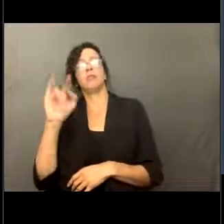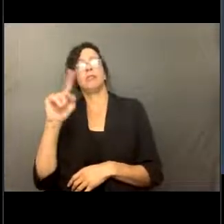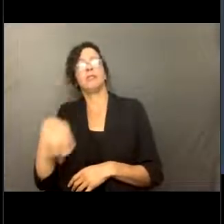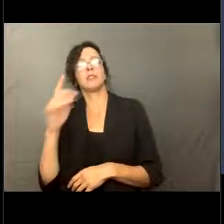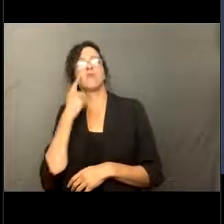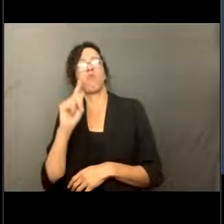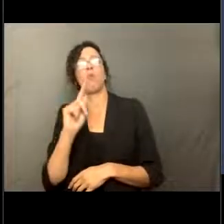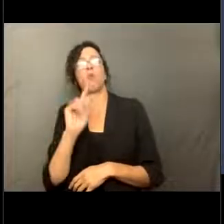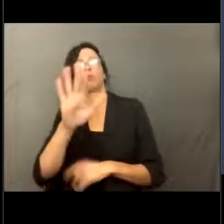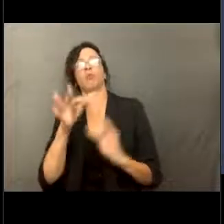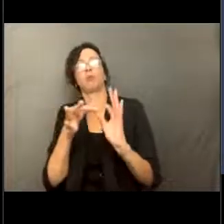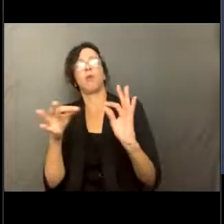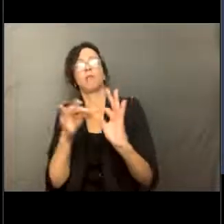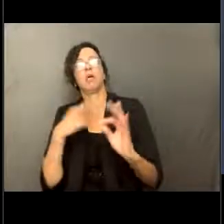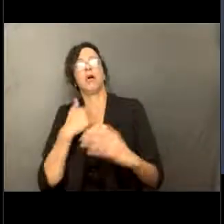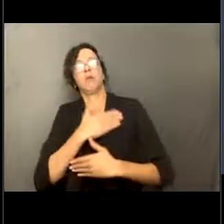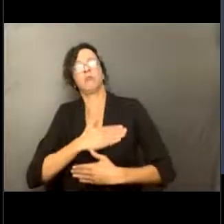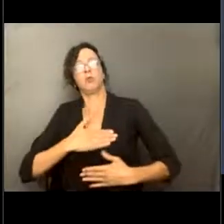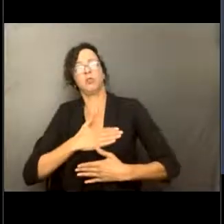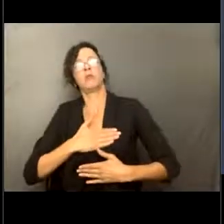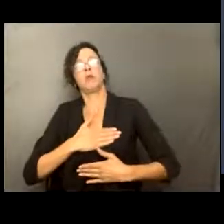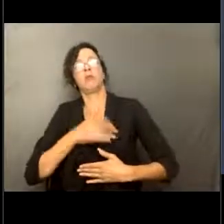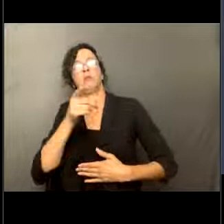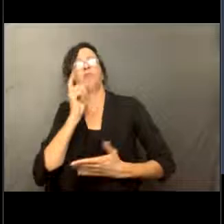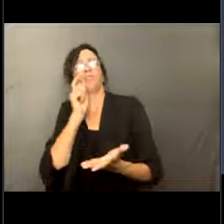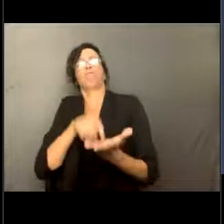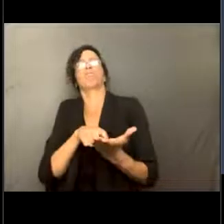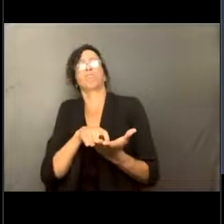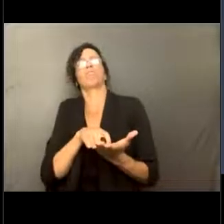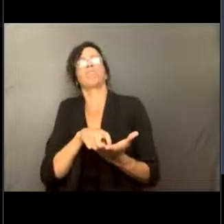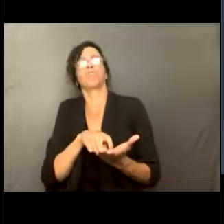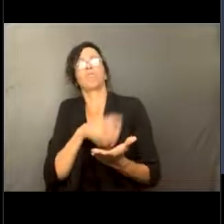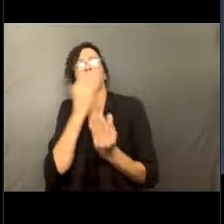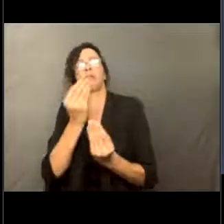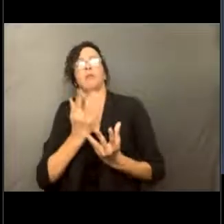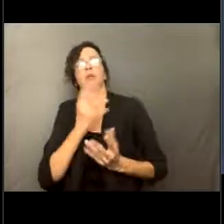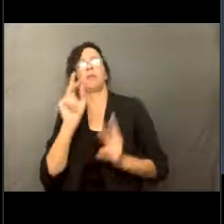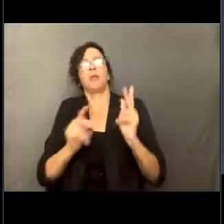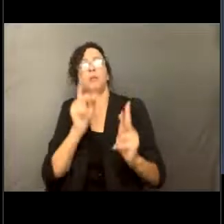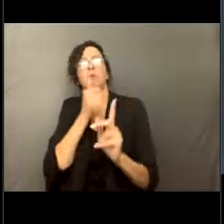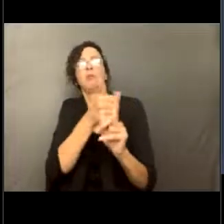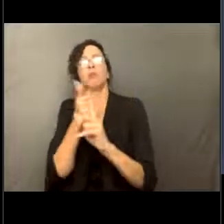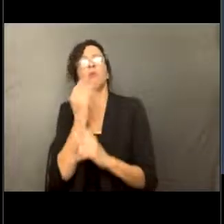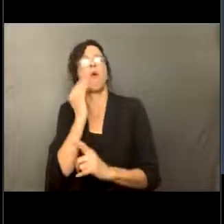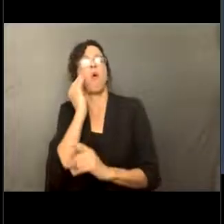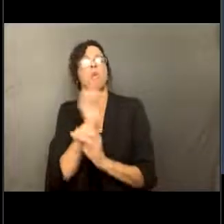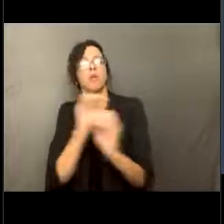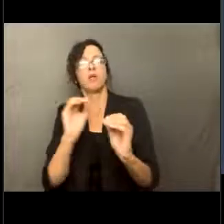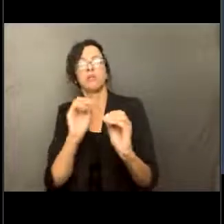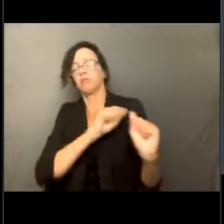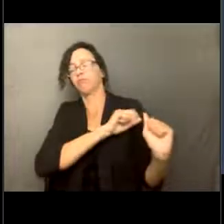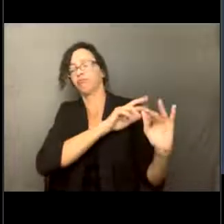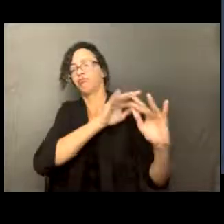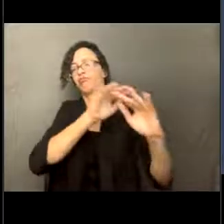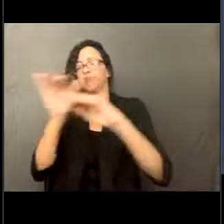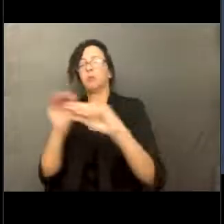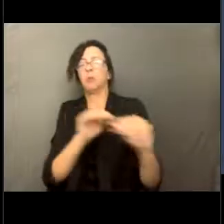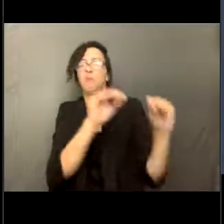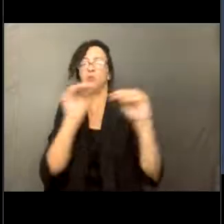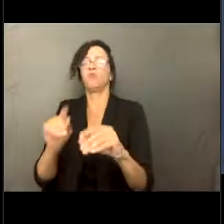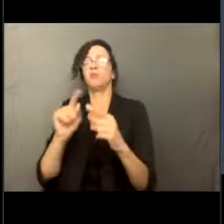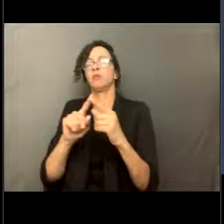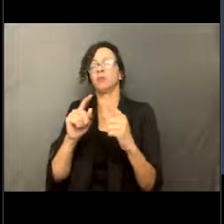that the people experiencing homelessness are moving into major corridors. I know we have a very